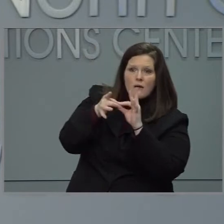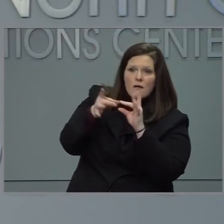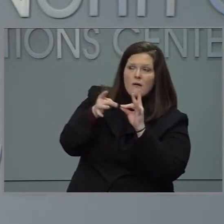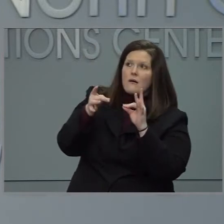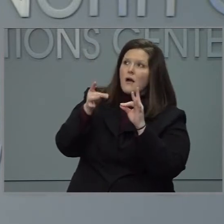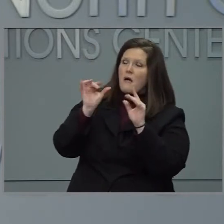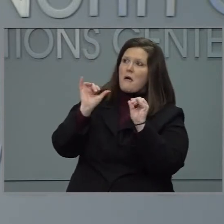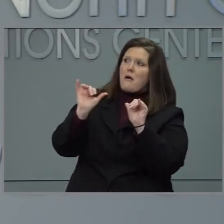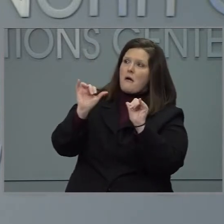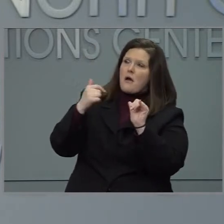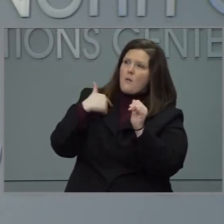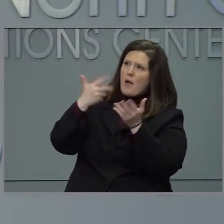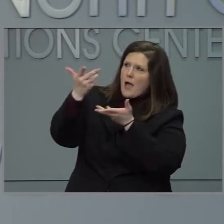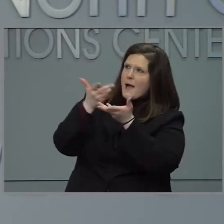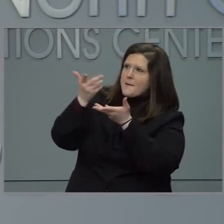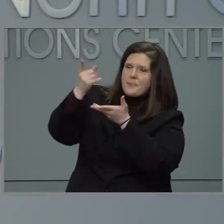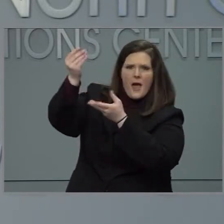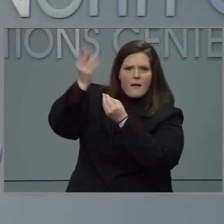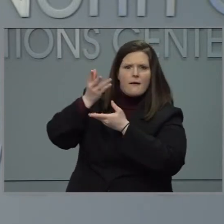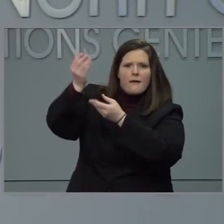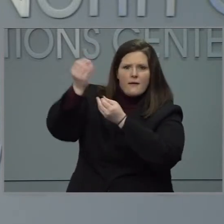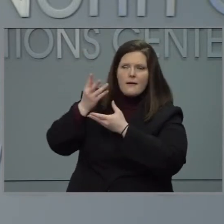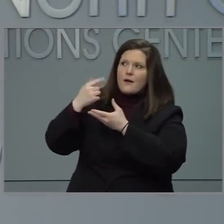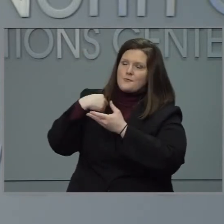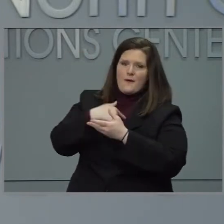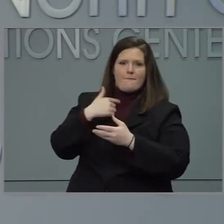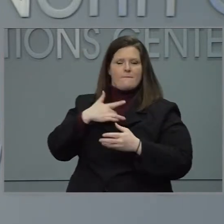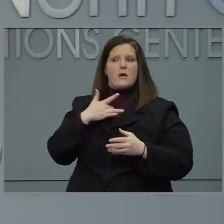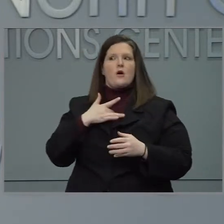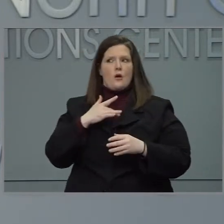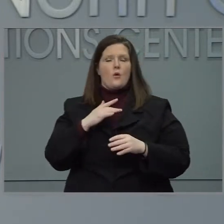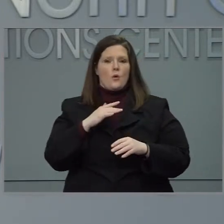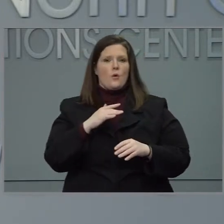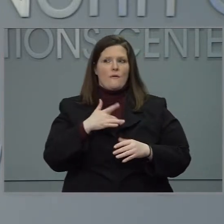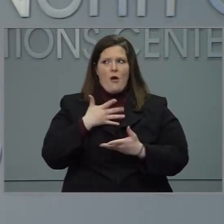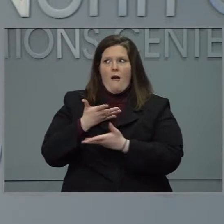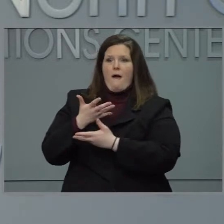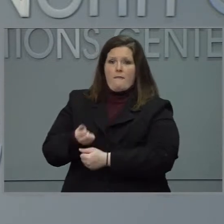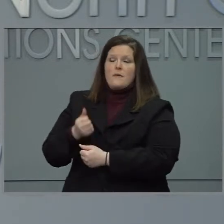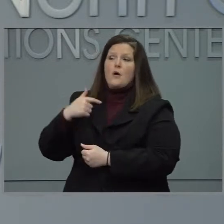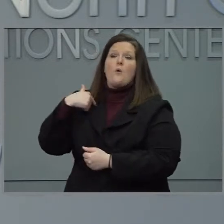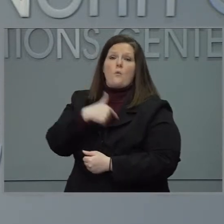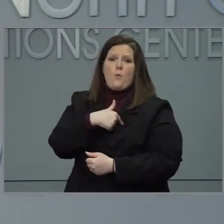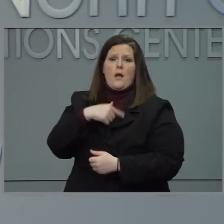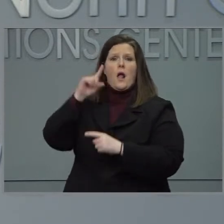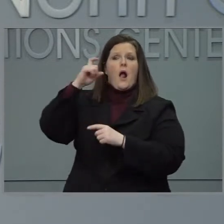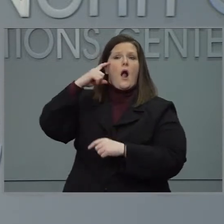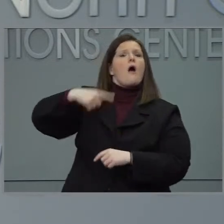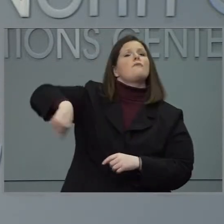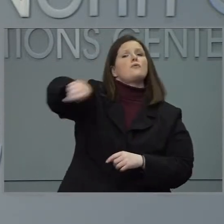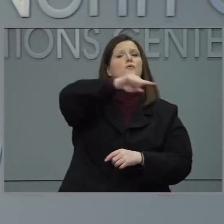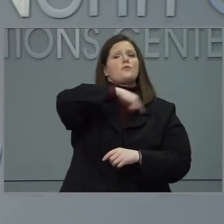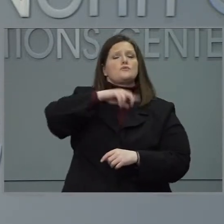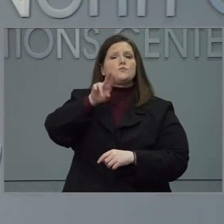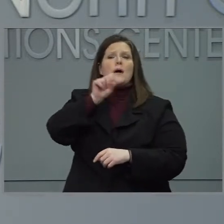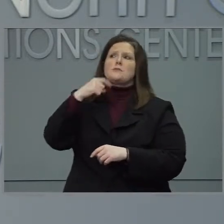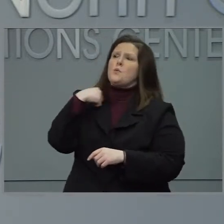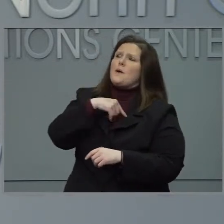constant contact with them. One of the things that we as governors ask the administration is for a